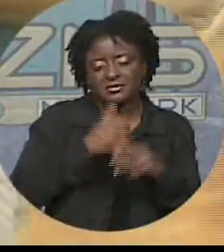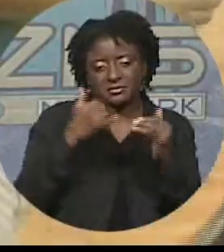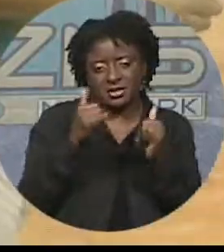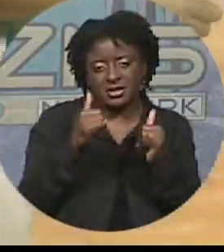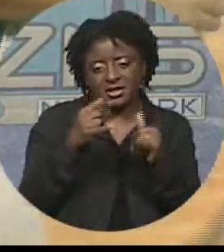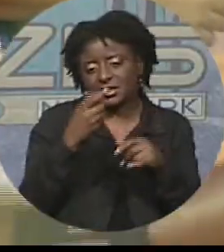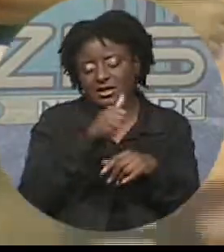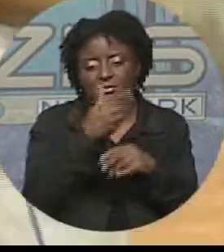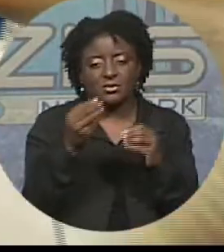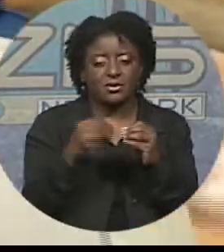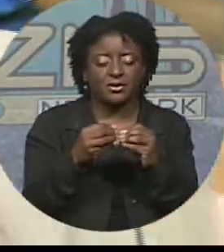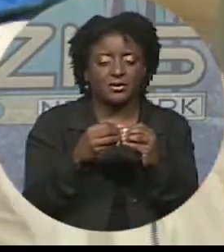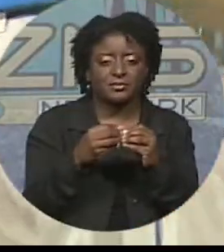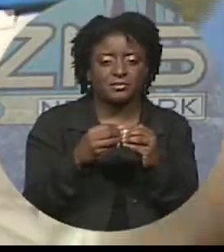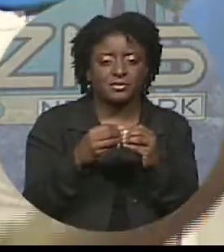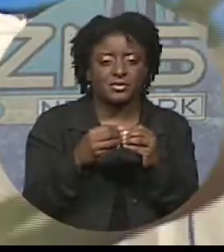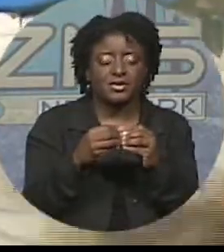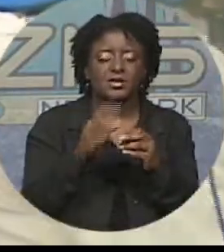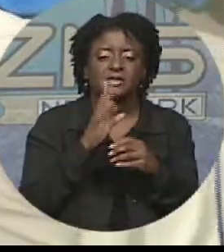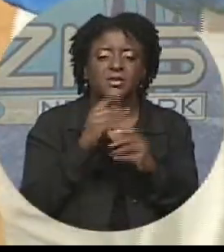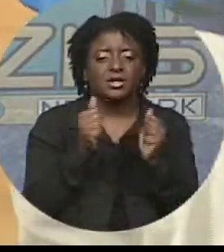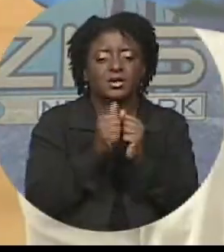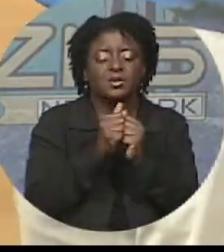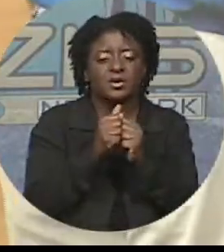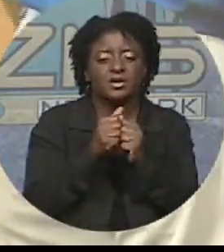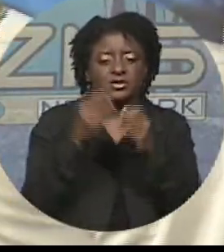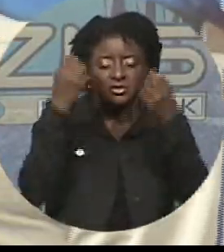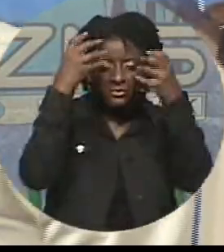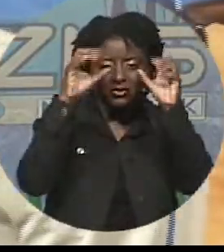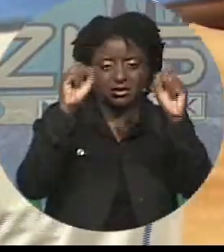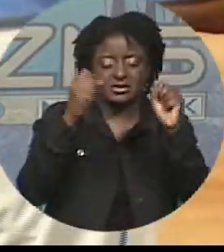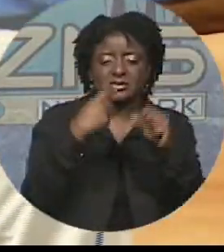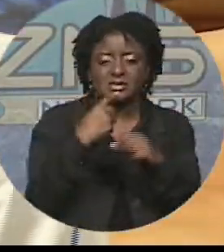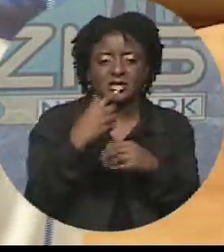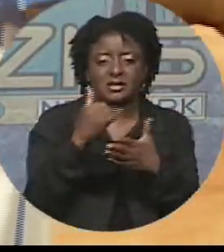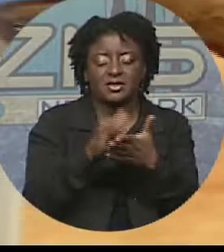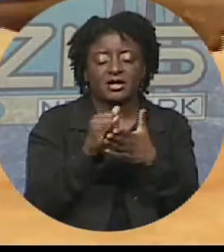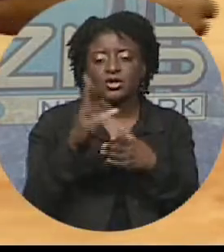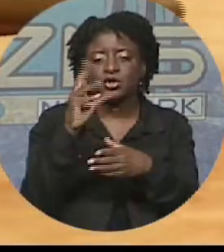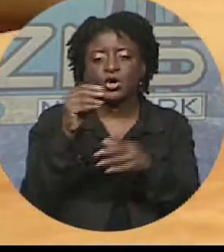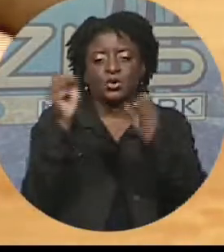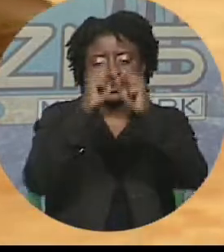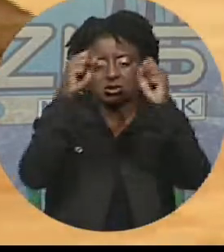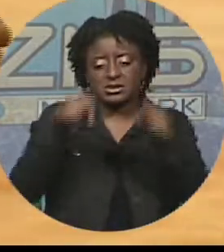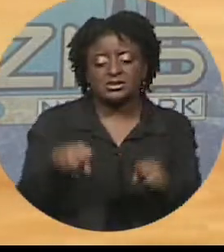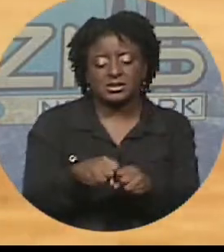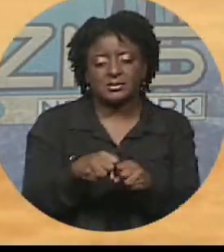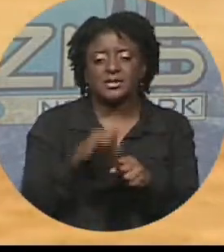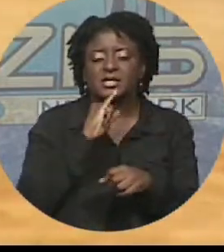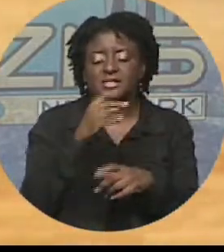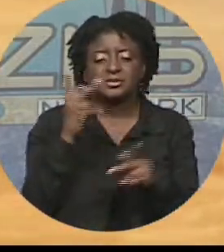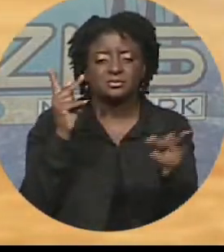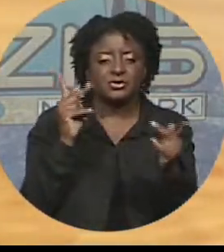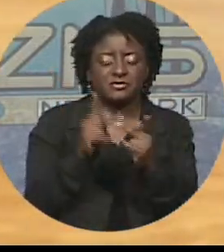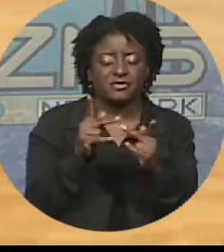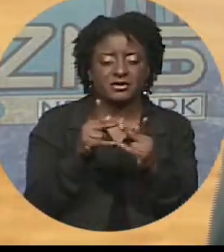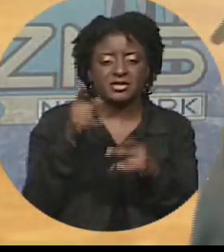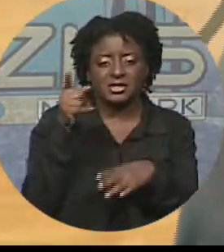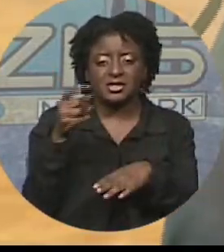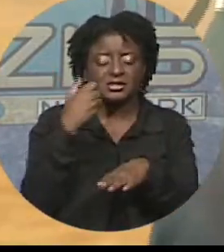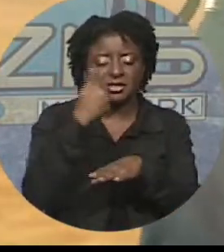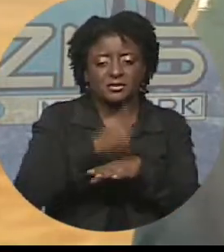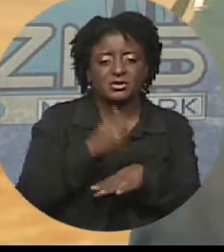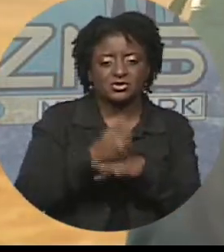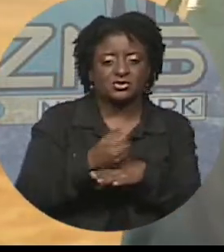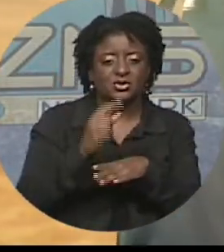Now, in speaking with NPSA President Godfrey Gully Burnside, he stated that no system is a perfect one, and his administration is always